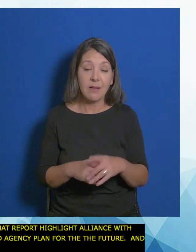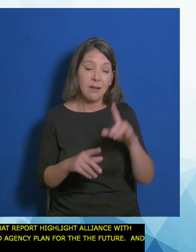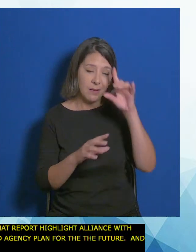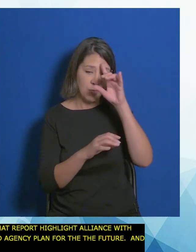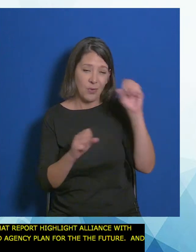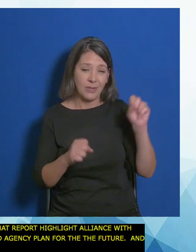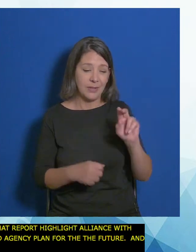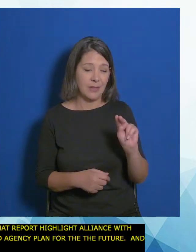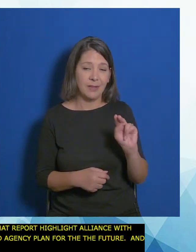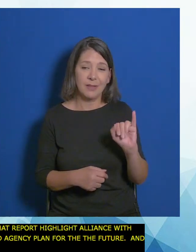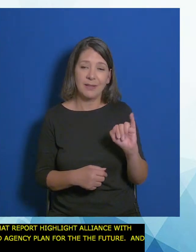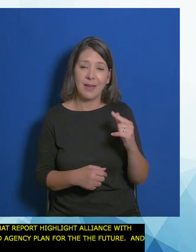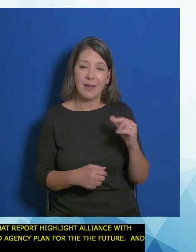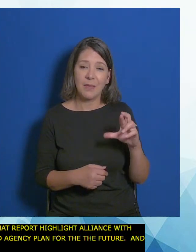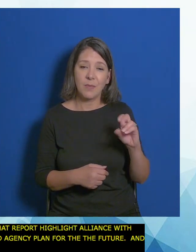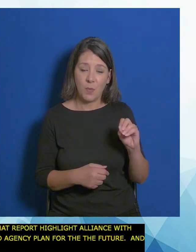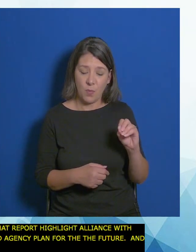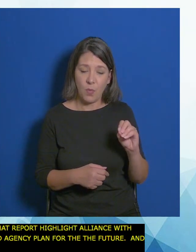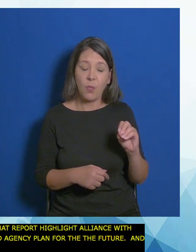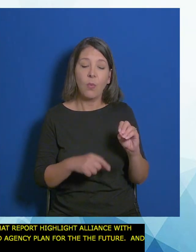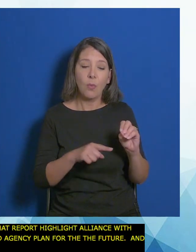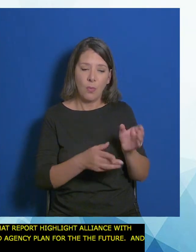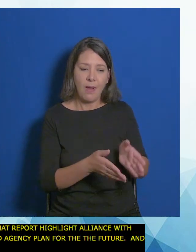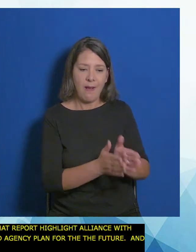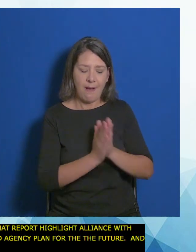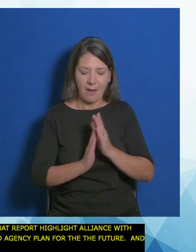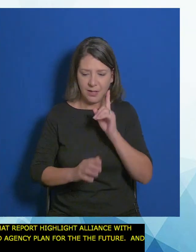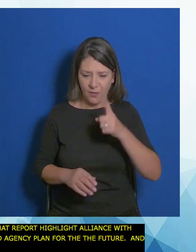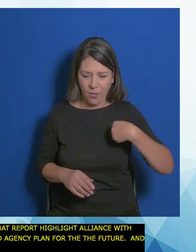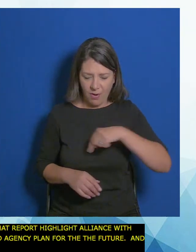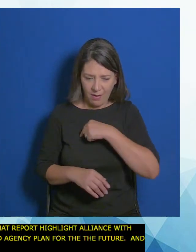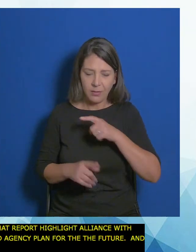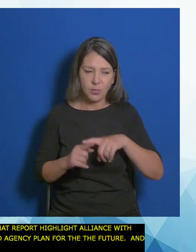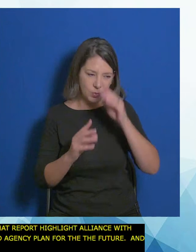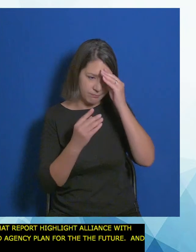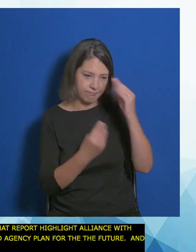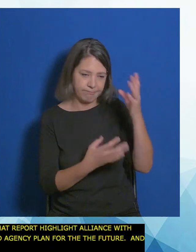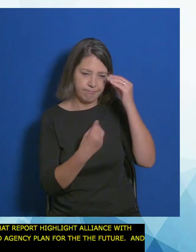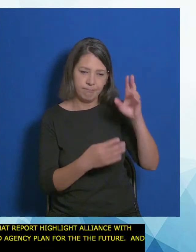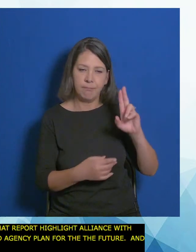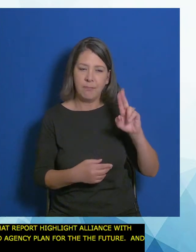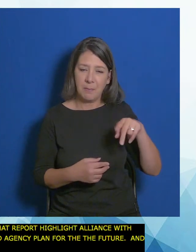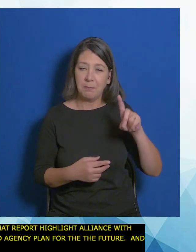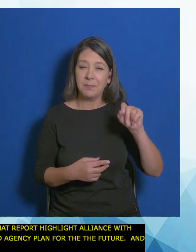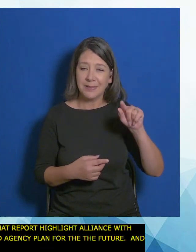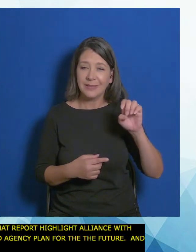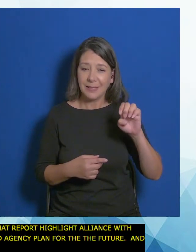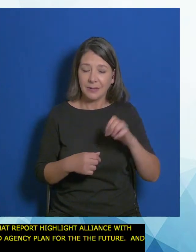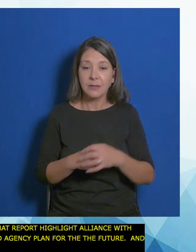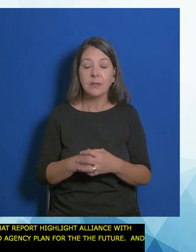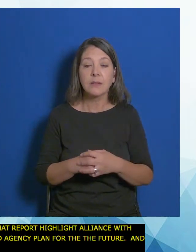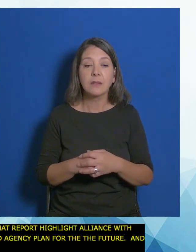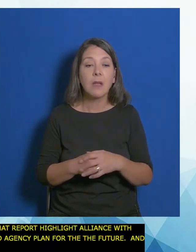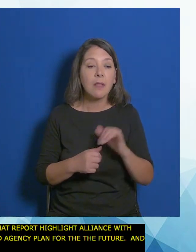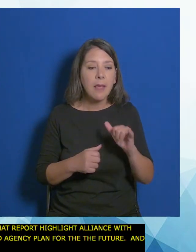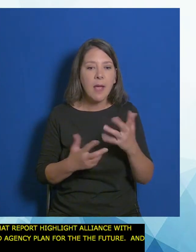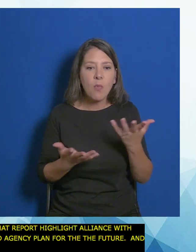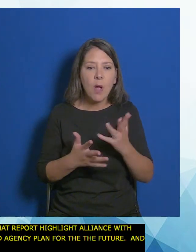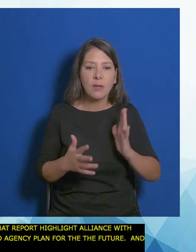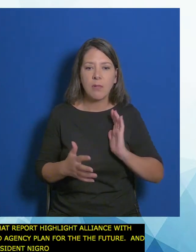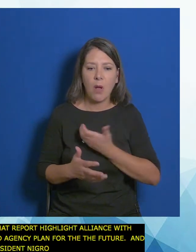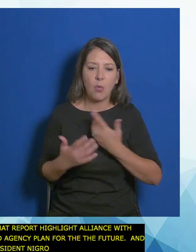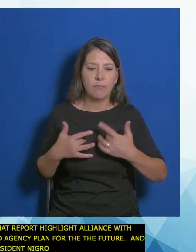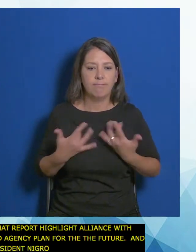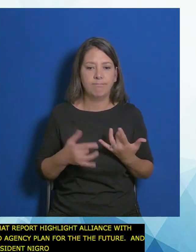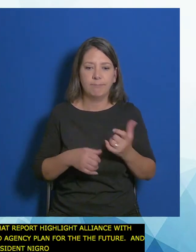Nigro asked us to provide an update on our work with the